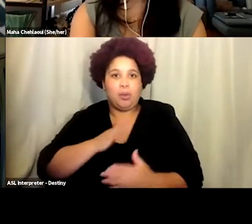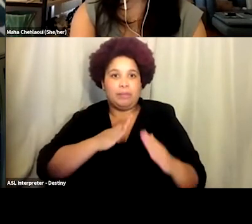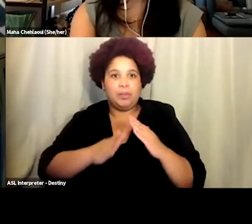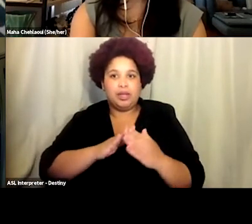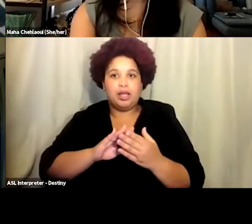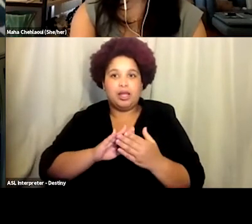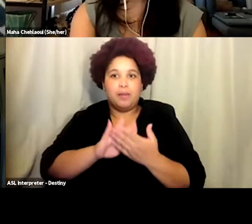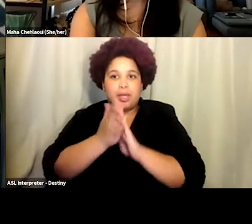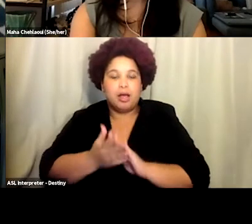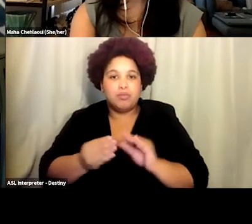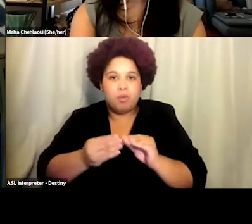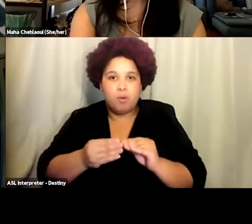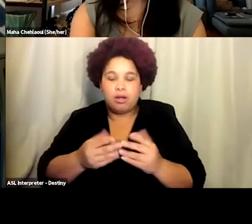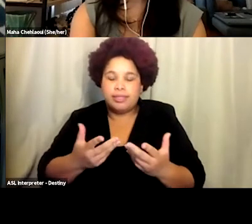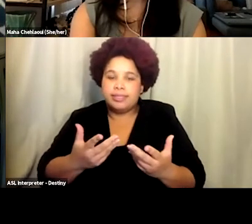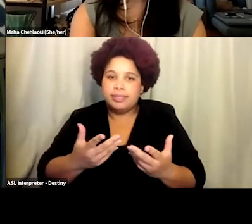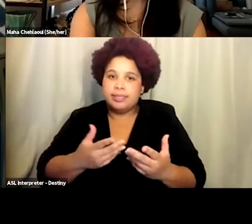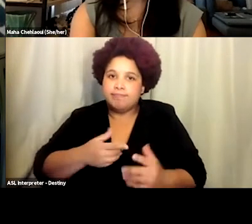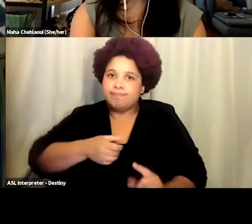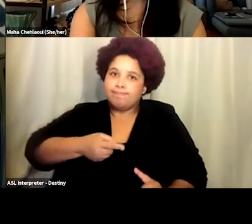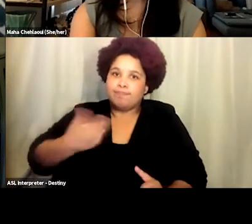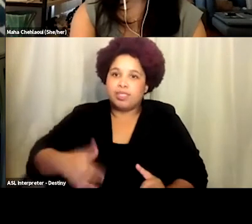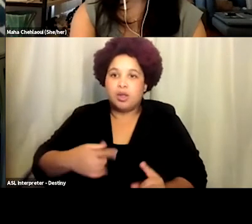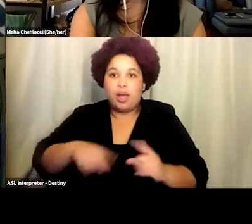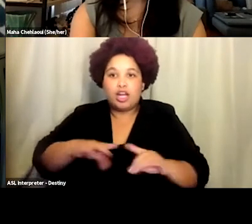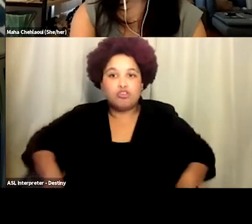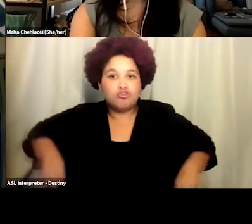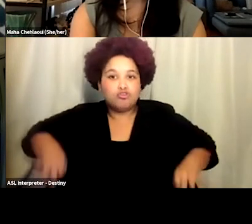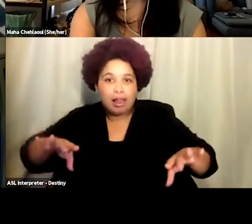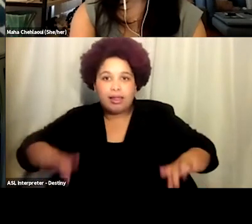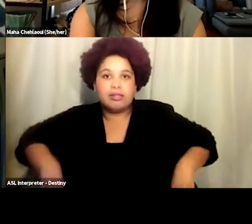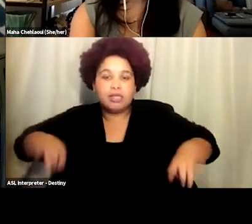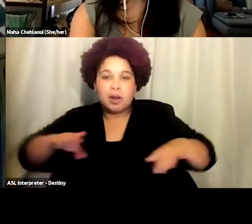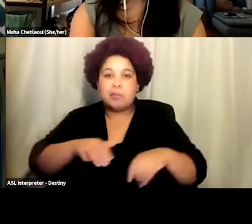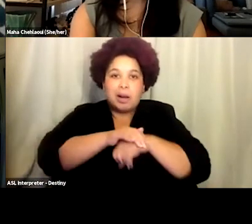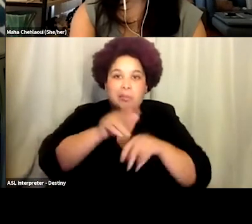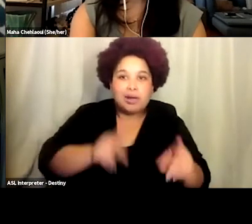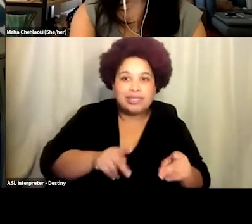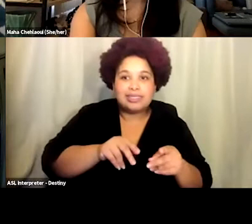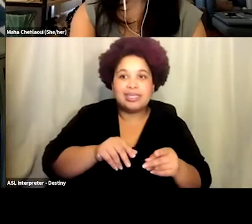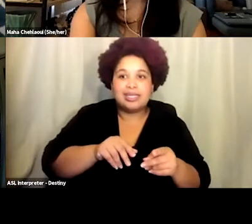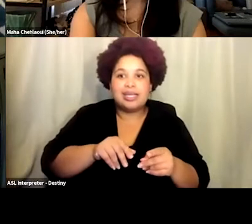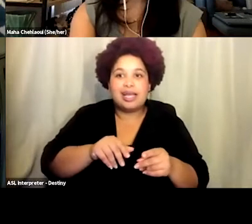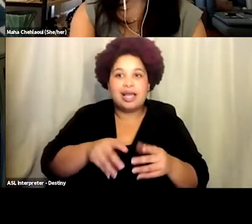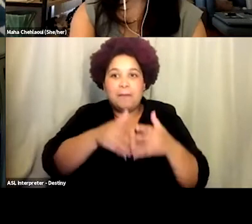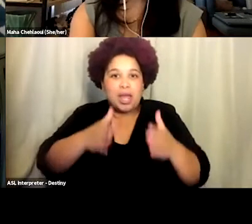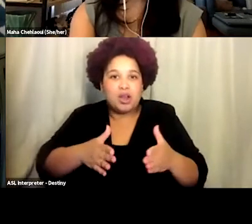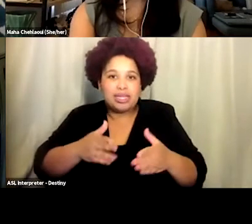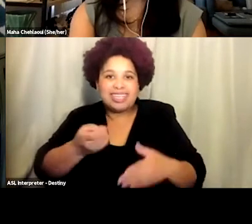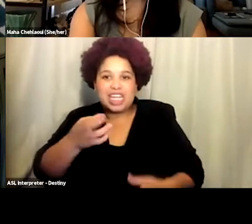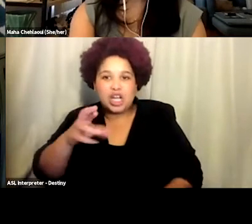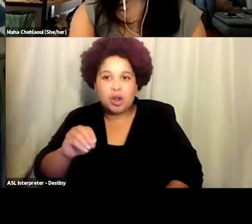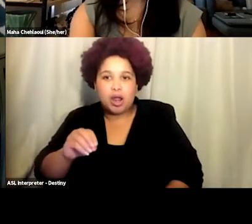becomes more hot button, but when it's, you know, an Australian, you know, or, you know, a British person playing an American hero, we tend